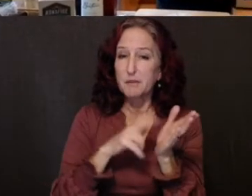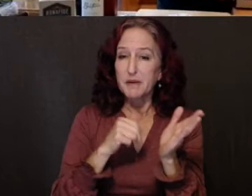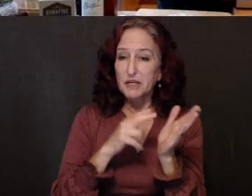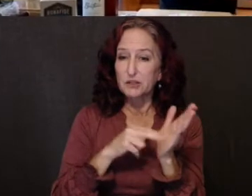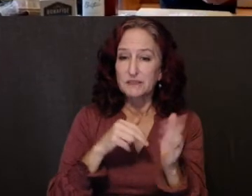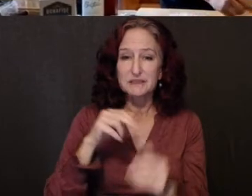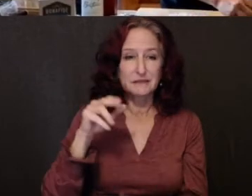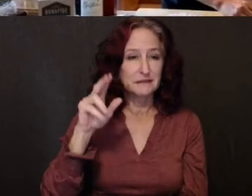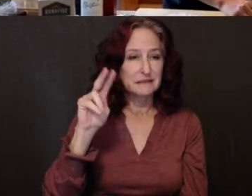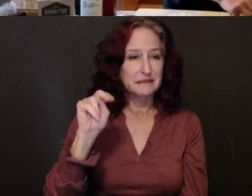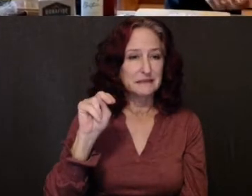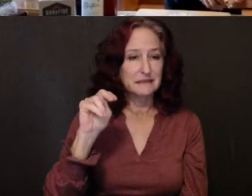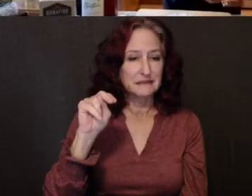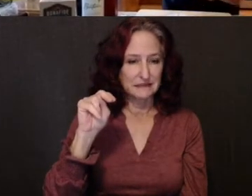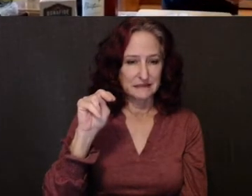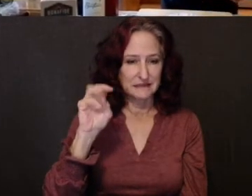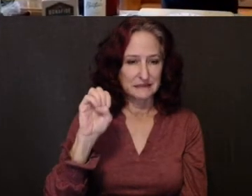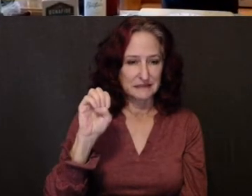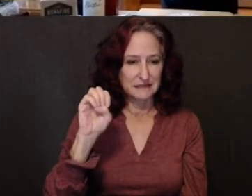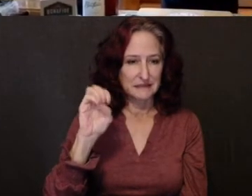butter.